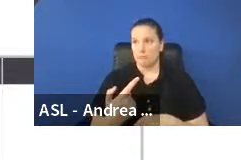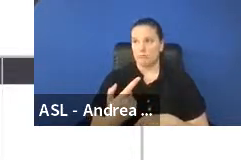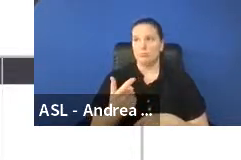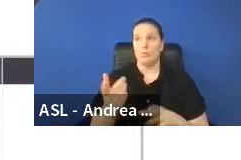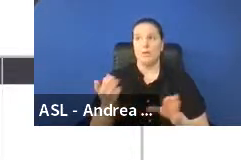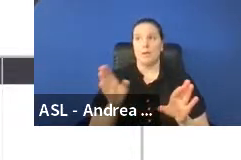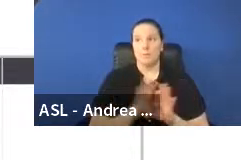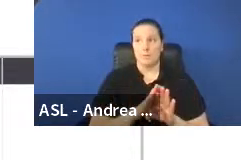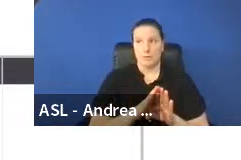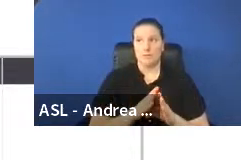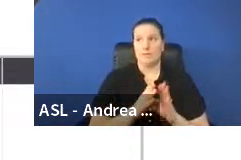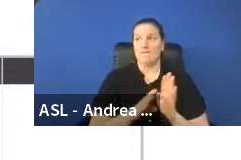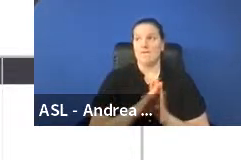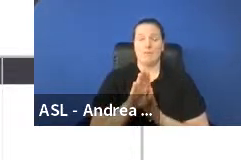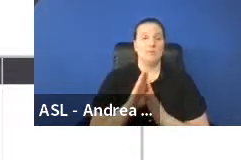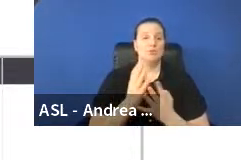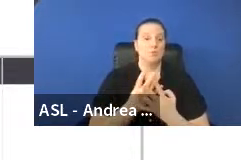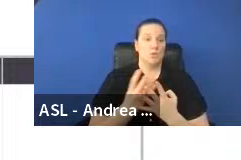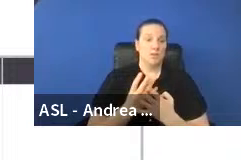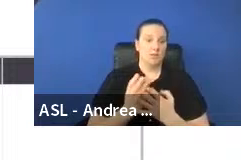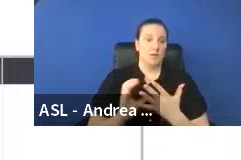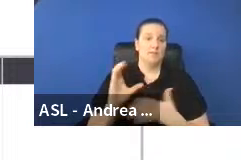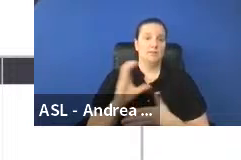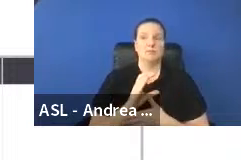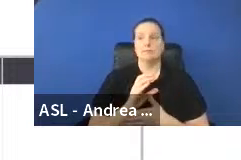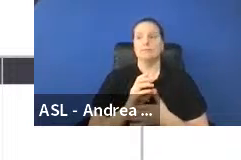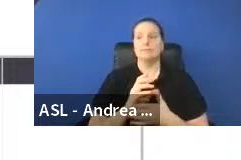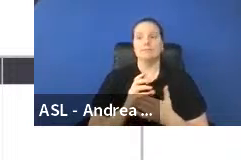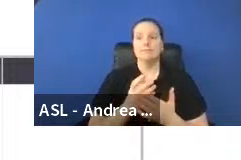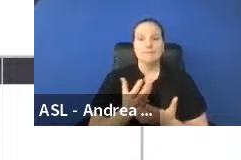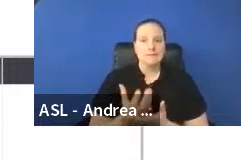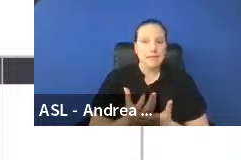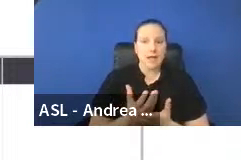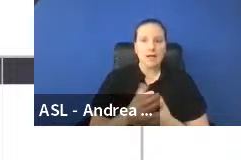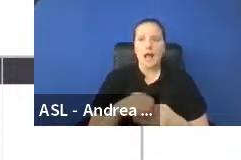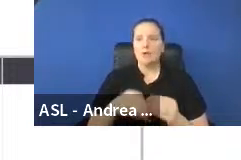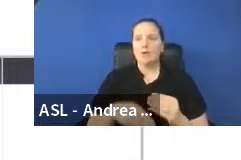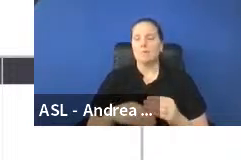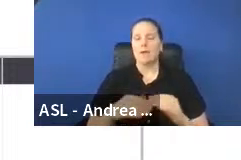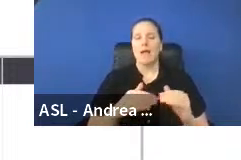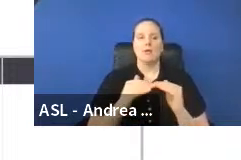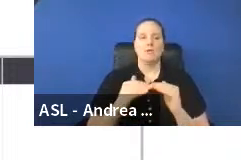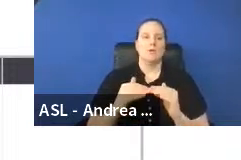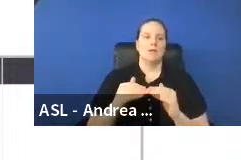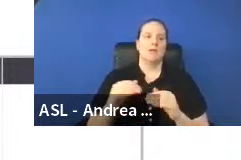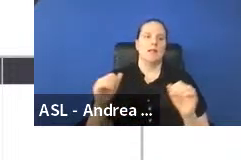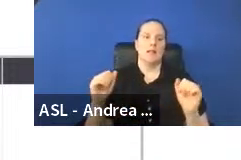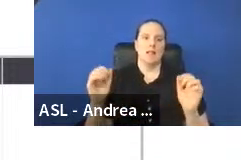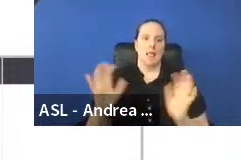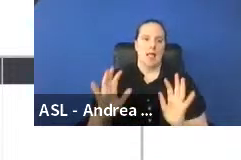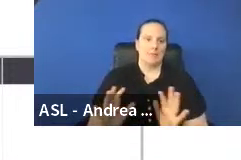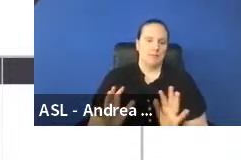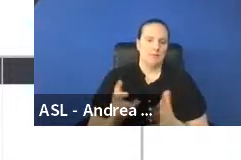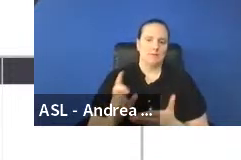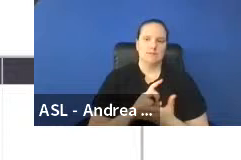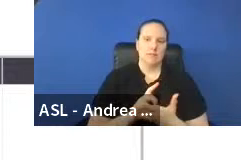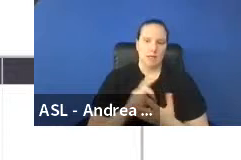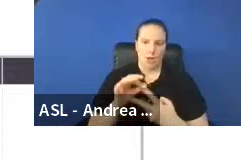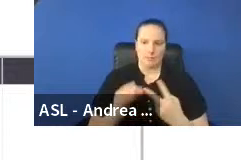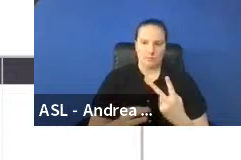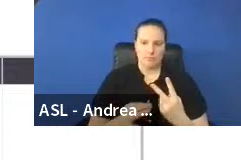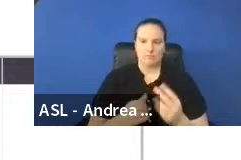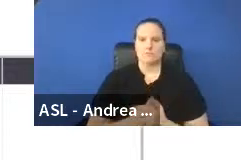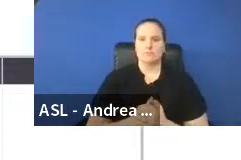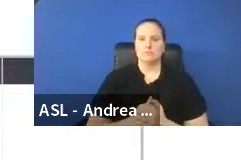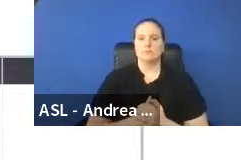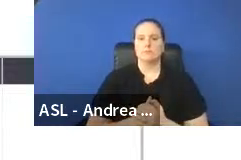the development of the screening criteria, desired outcomes, the equity and climate frameworks, and the design options, of which Brad just shared a little bit of